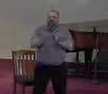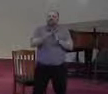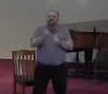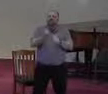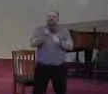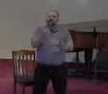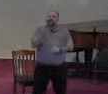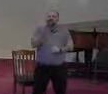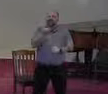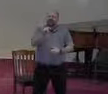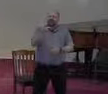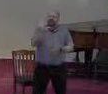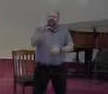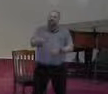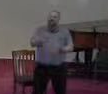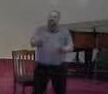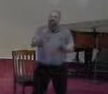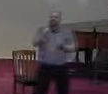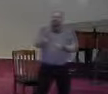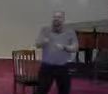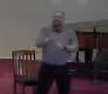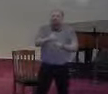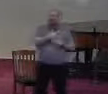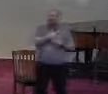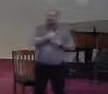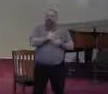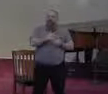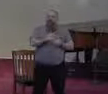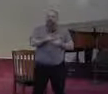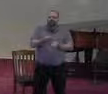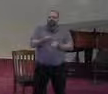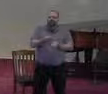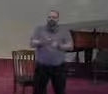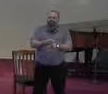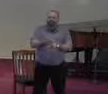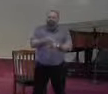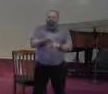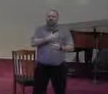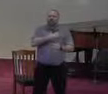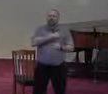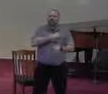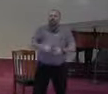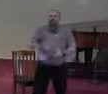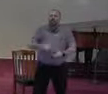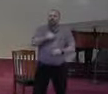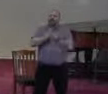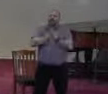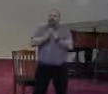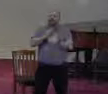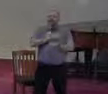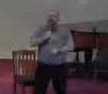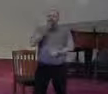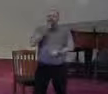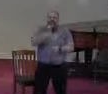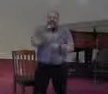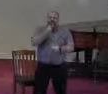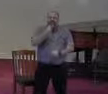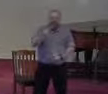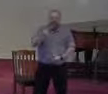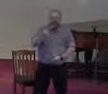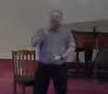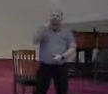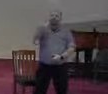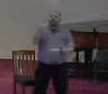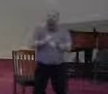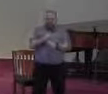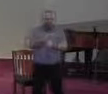her. Lord, you have given her a caring, a nurturing heart. Lord, I pray that our sister would not only be used by